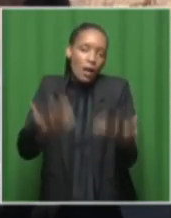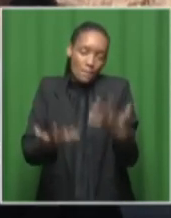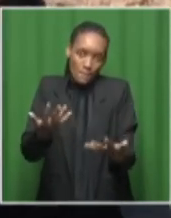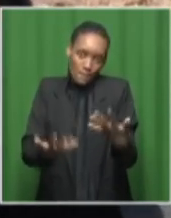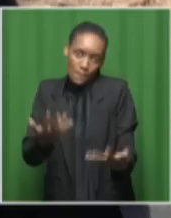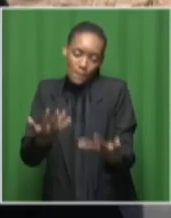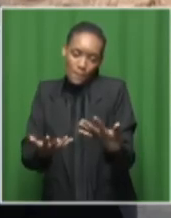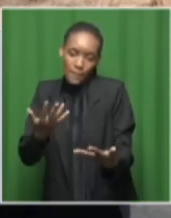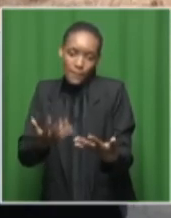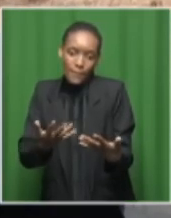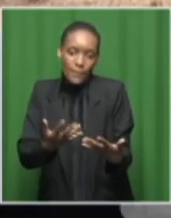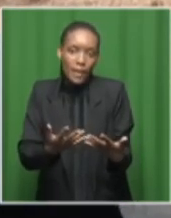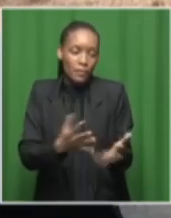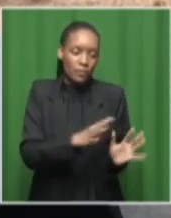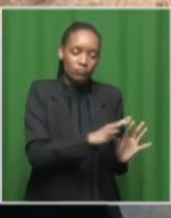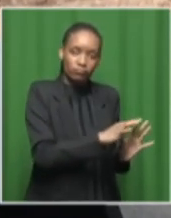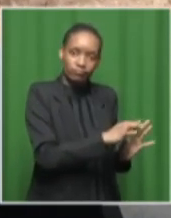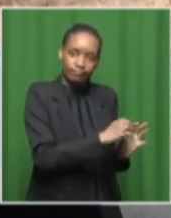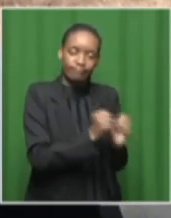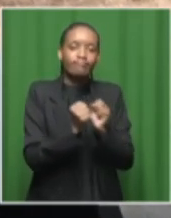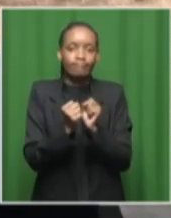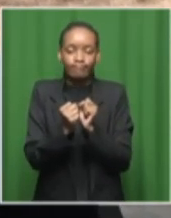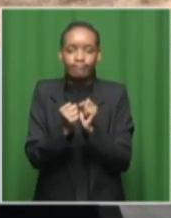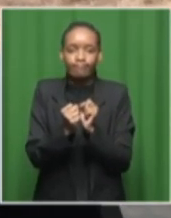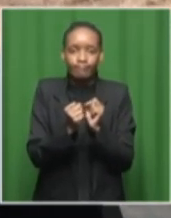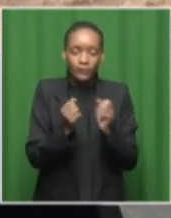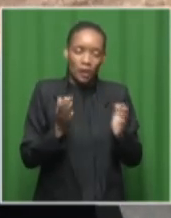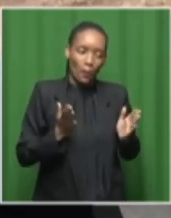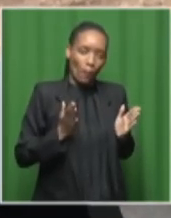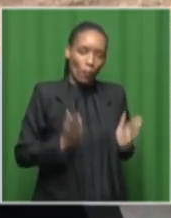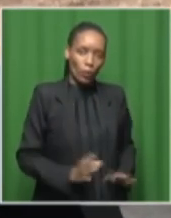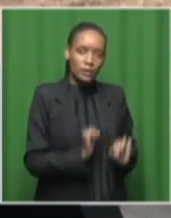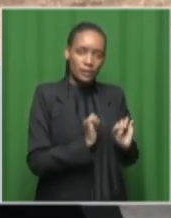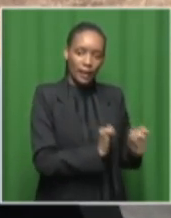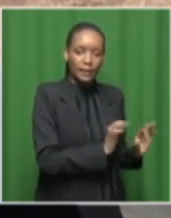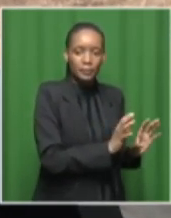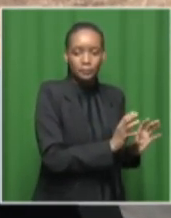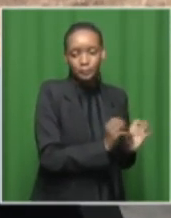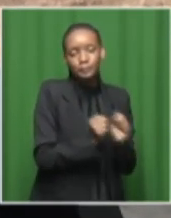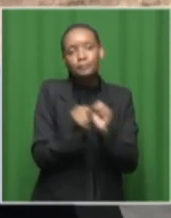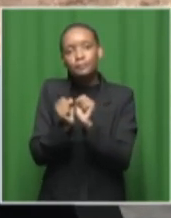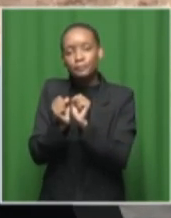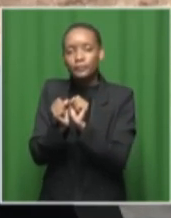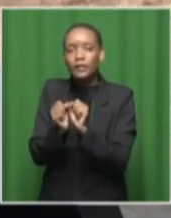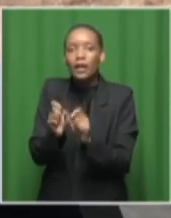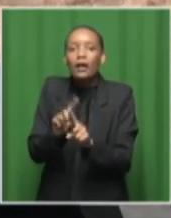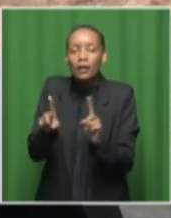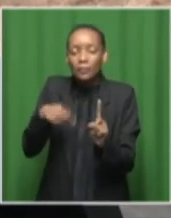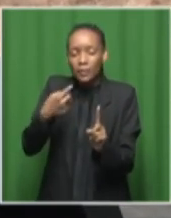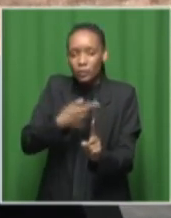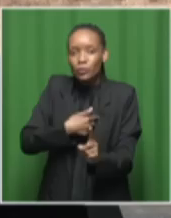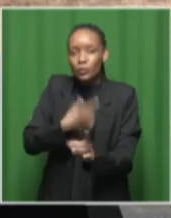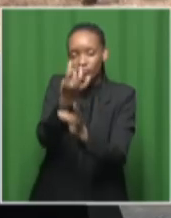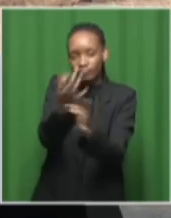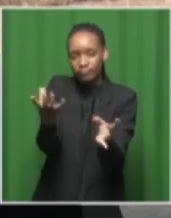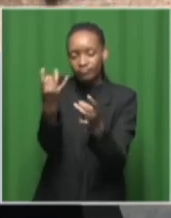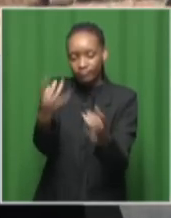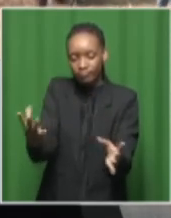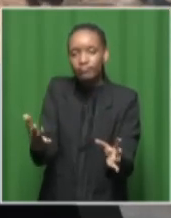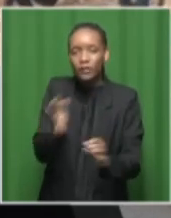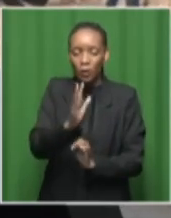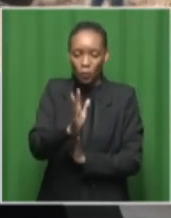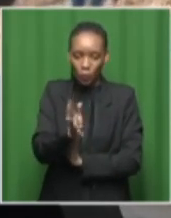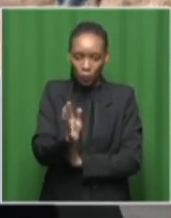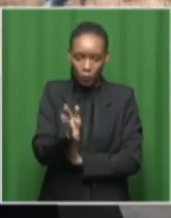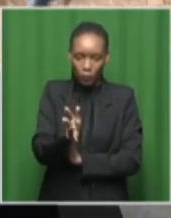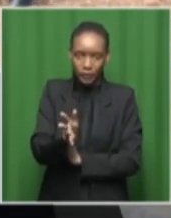vehicle is now here to collect Nkosi Mangosuthu Buthelezi's body. But we will be keeping our viewers informed